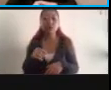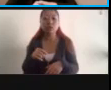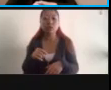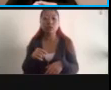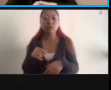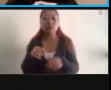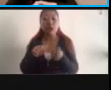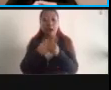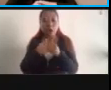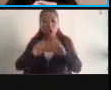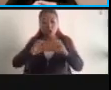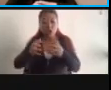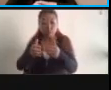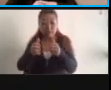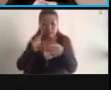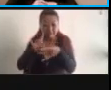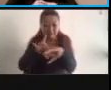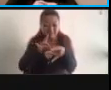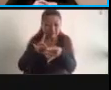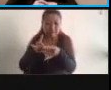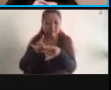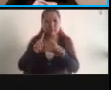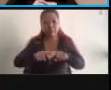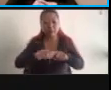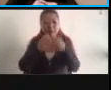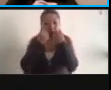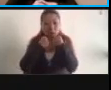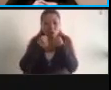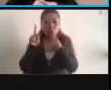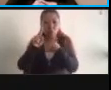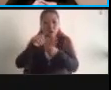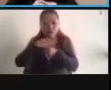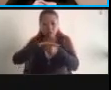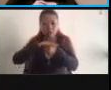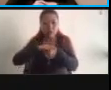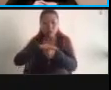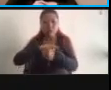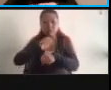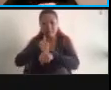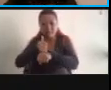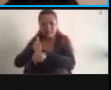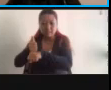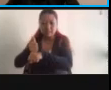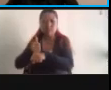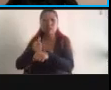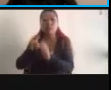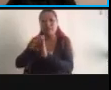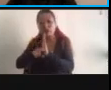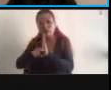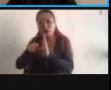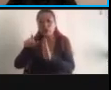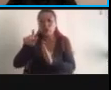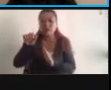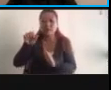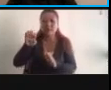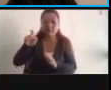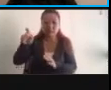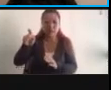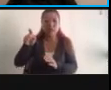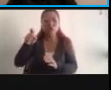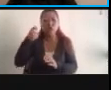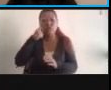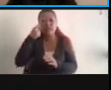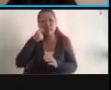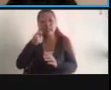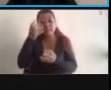values, personality traits, and biodemographic variables such as national background and sex. In some of our recent work, we collected data on